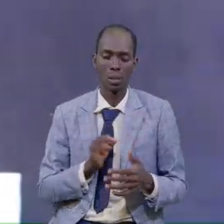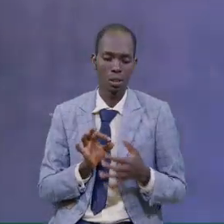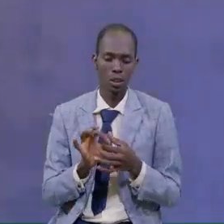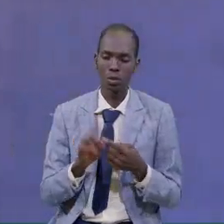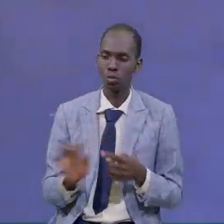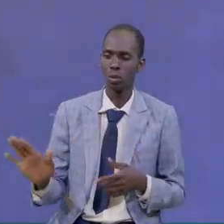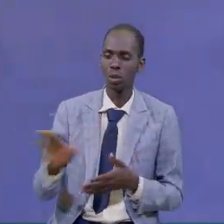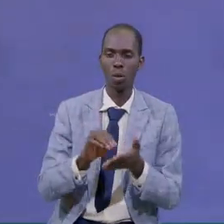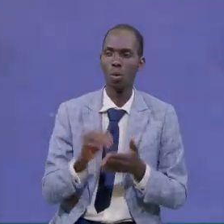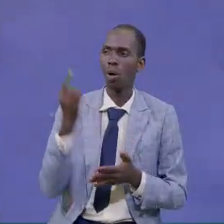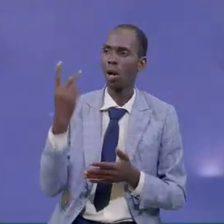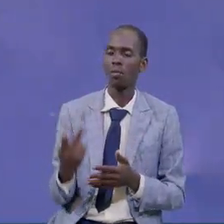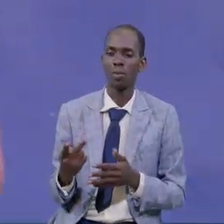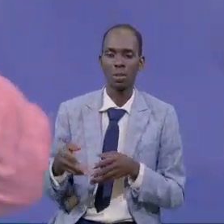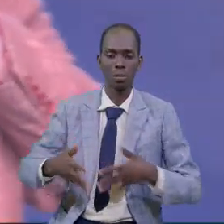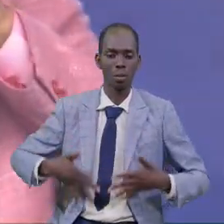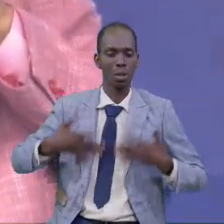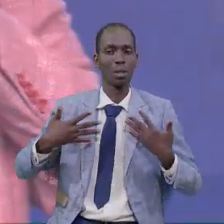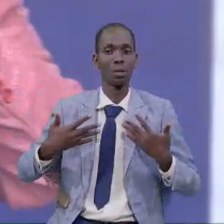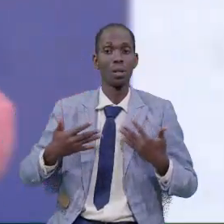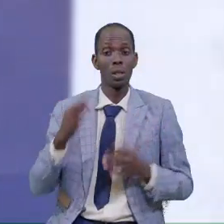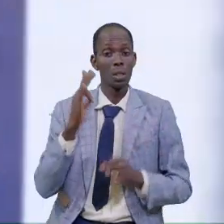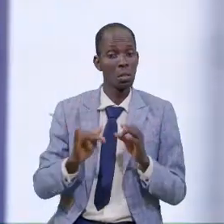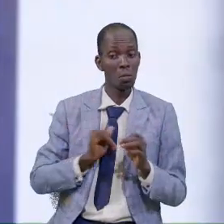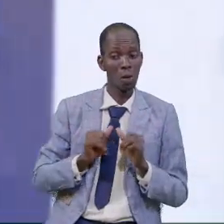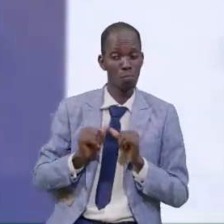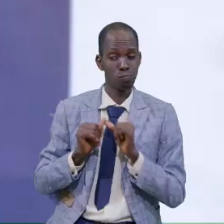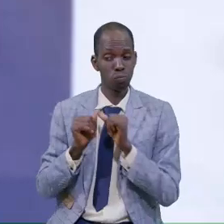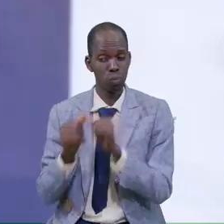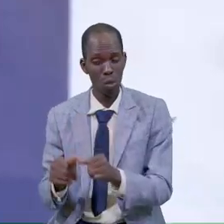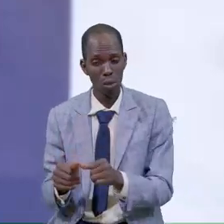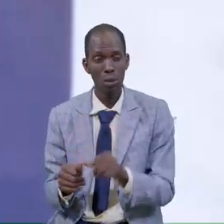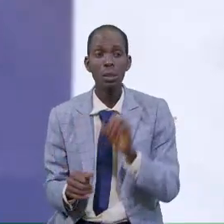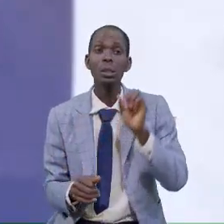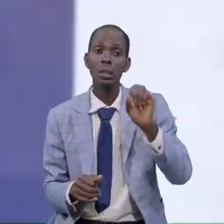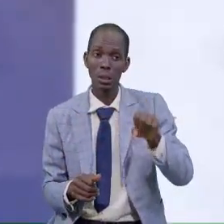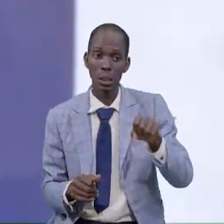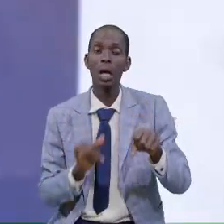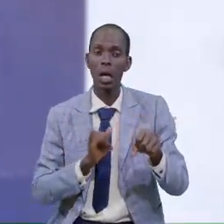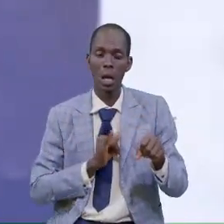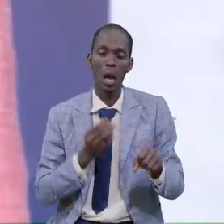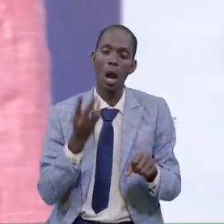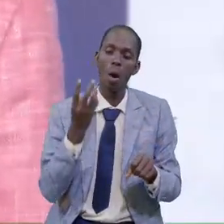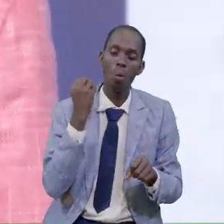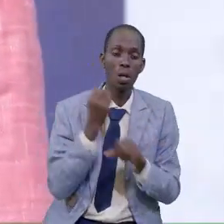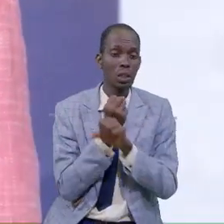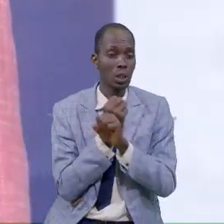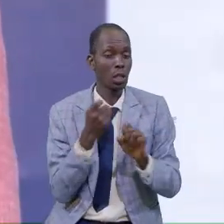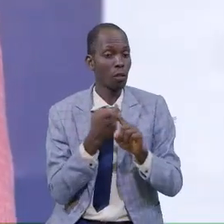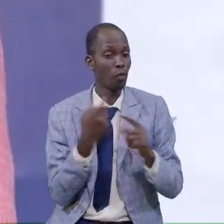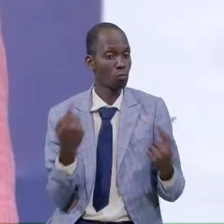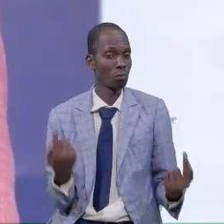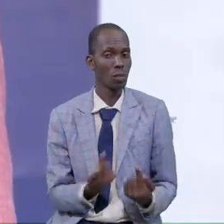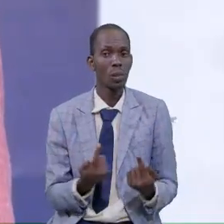I continued like that, although I was saved from sin, if I wasn't saved from